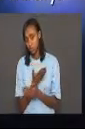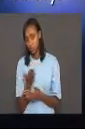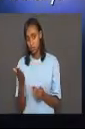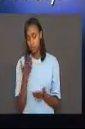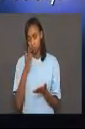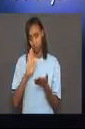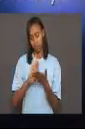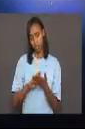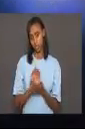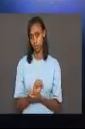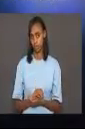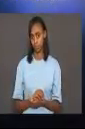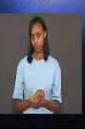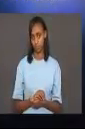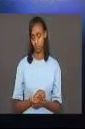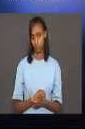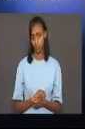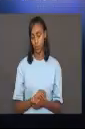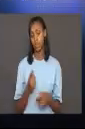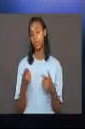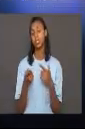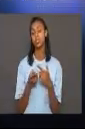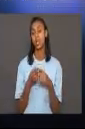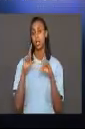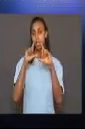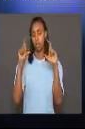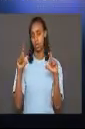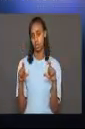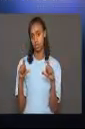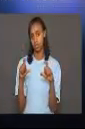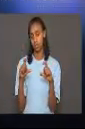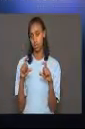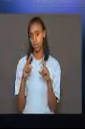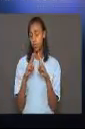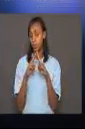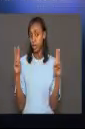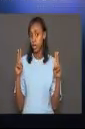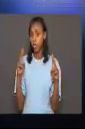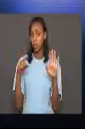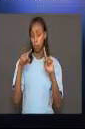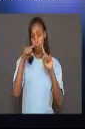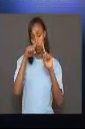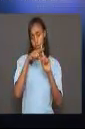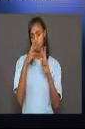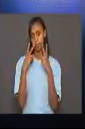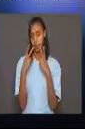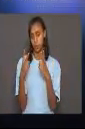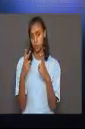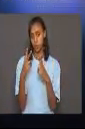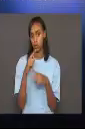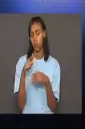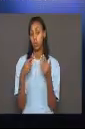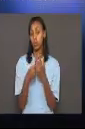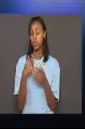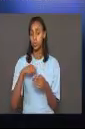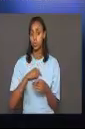out badly. The second text has a very positive view, which